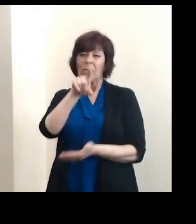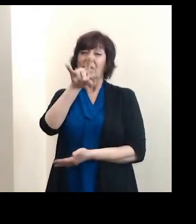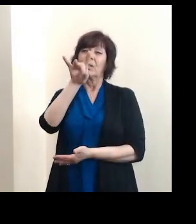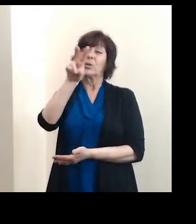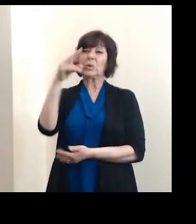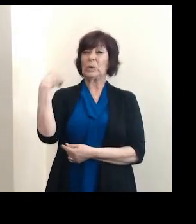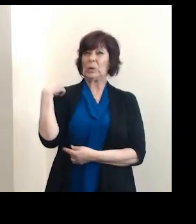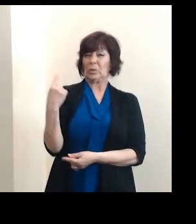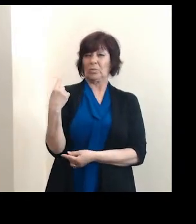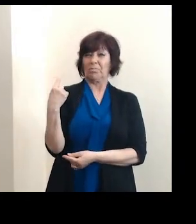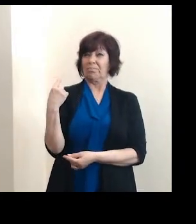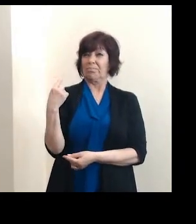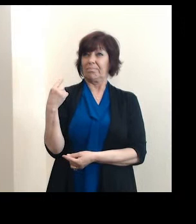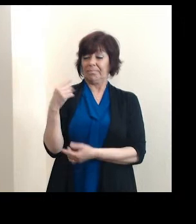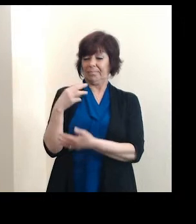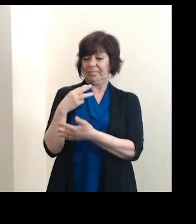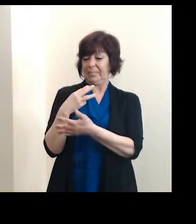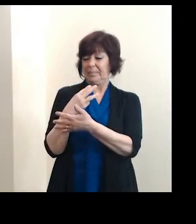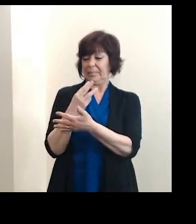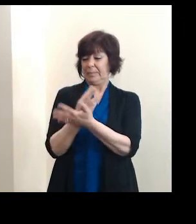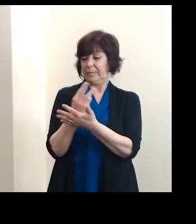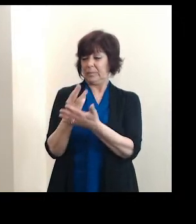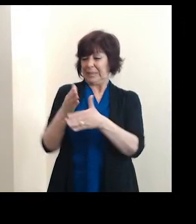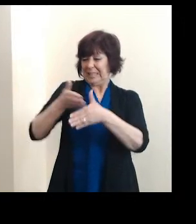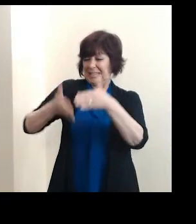3,182 in the last the period that ended